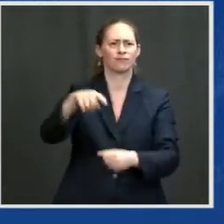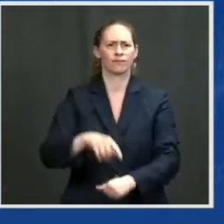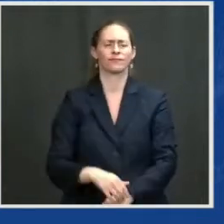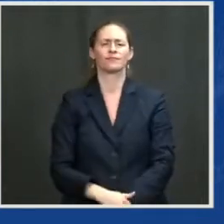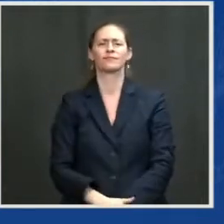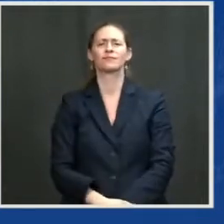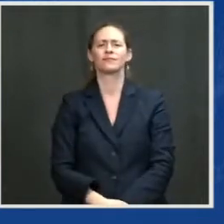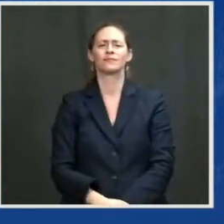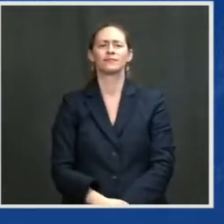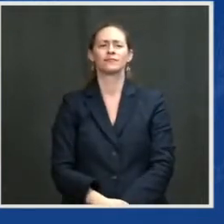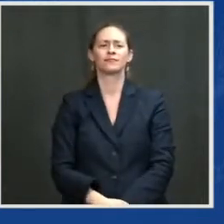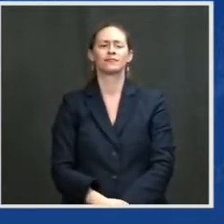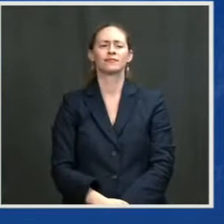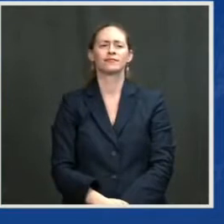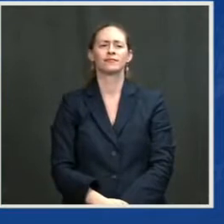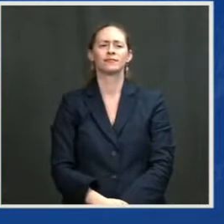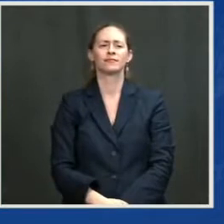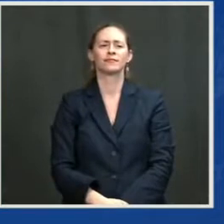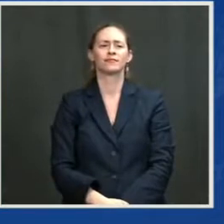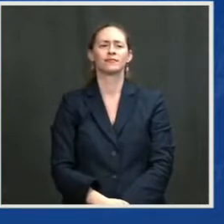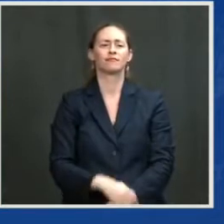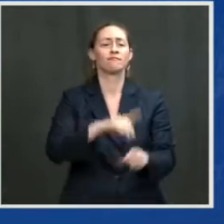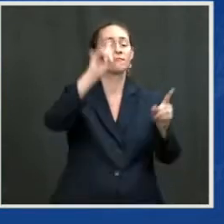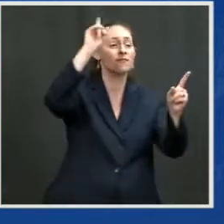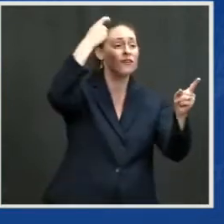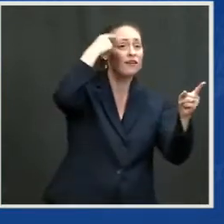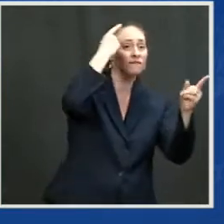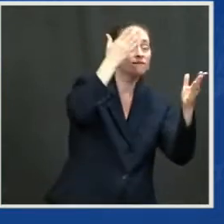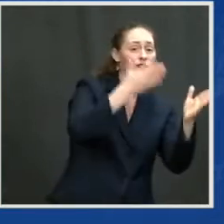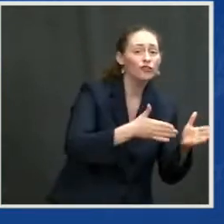Hunter. And I also want to thank